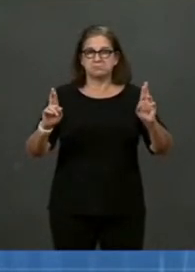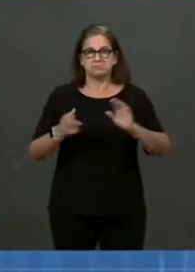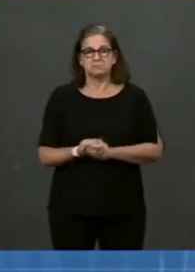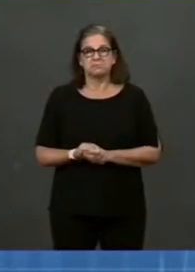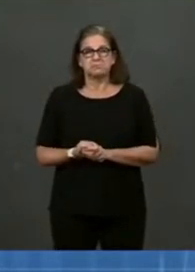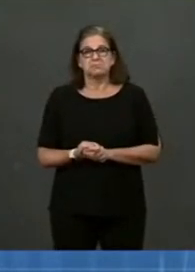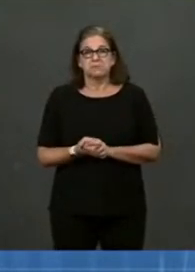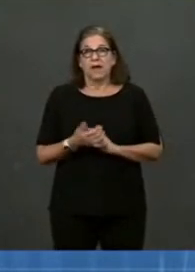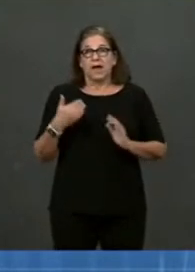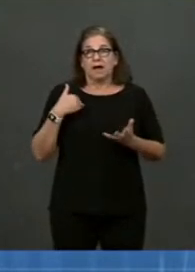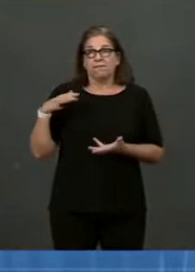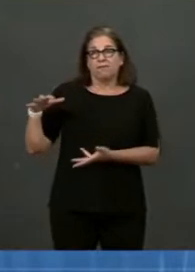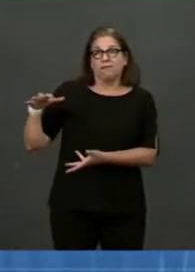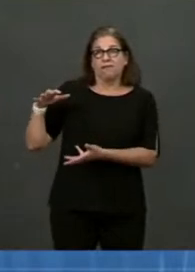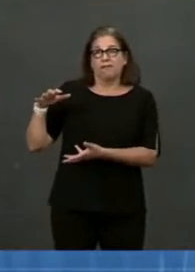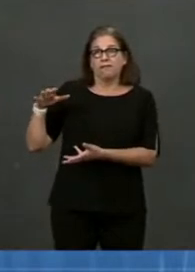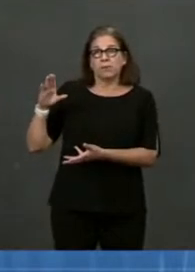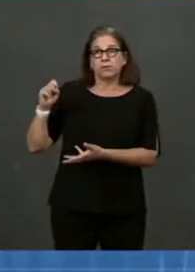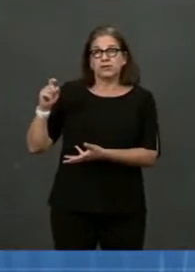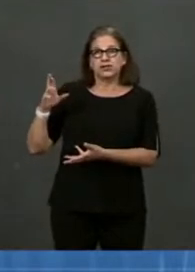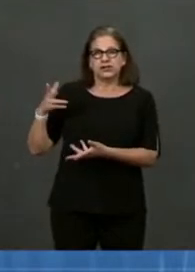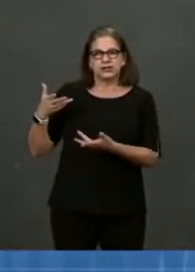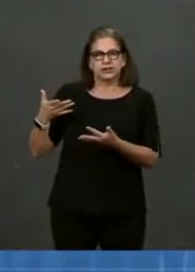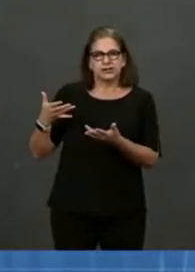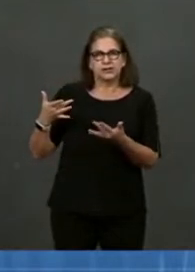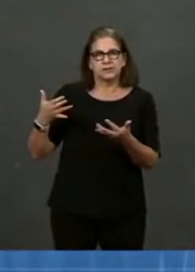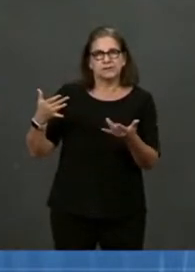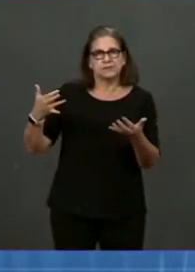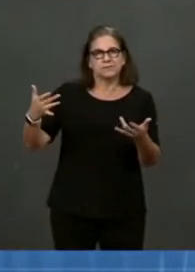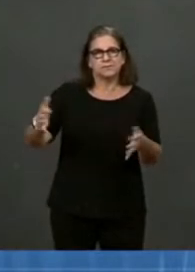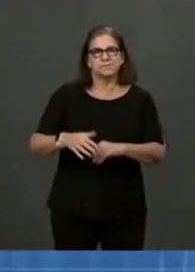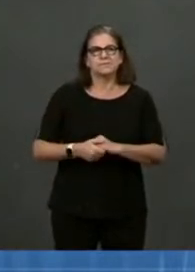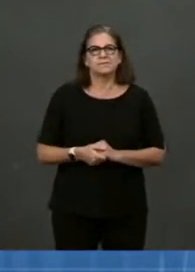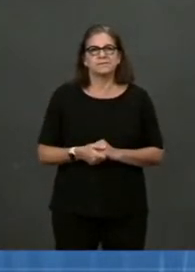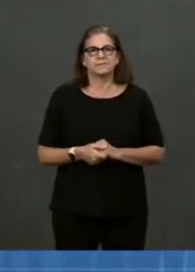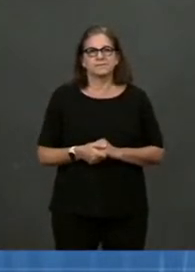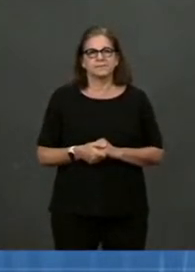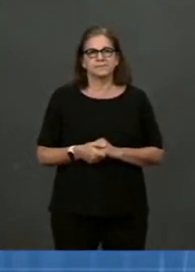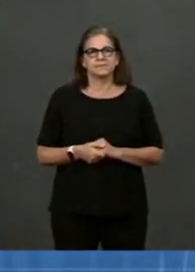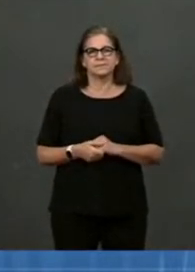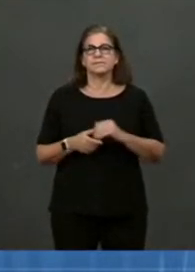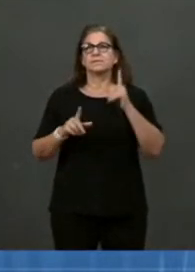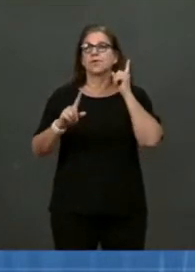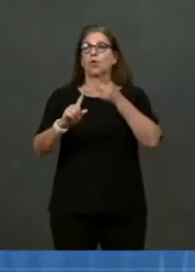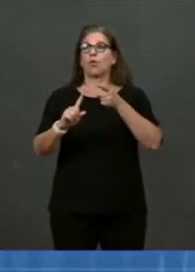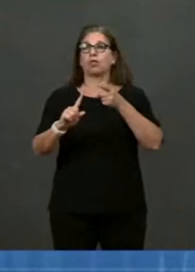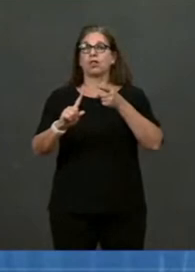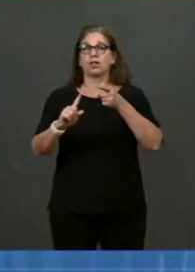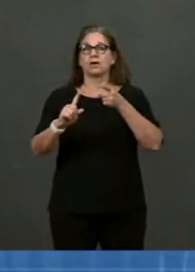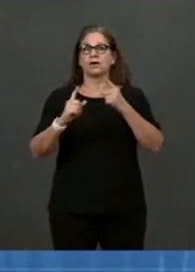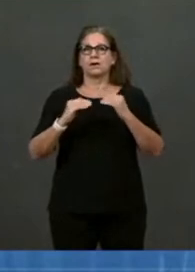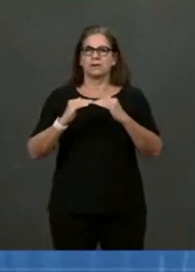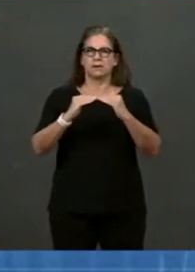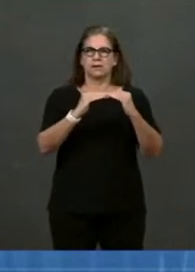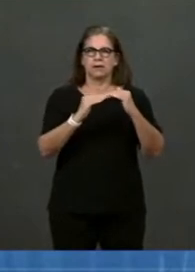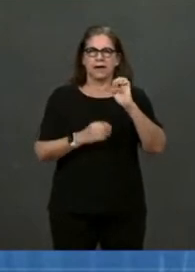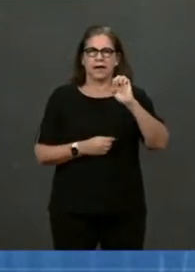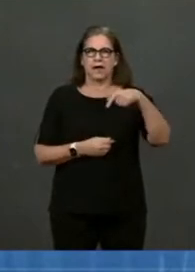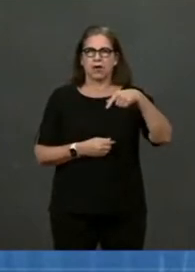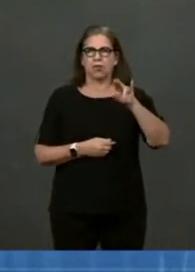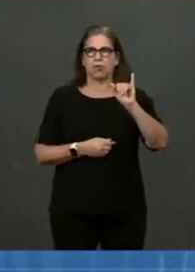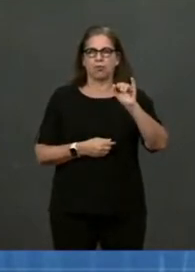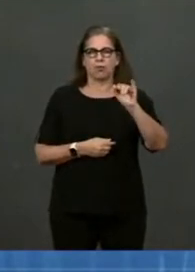Importantly, equity remains front and center. We've worked with states, pharmacies, and others to make sure they are making boosters available